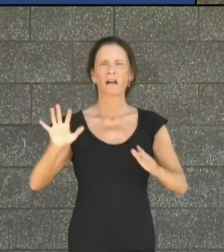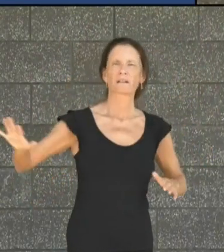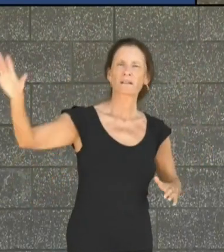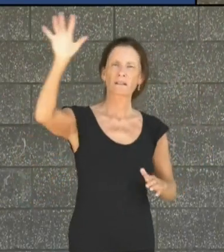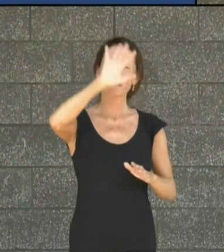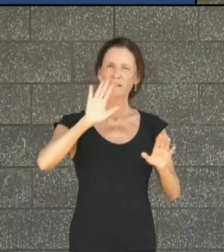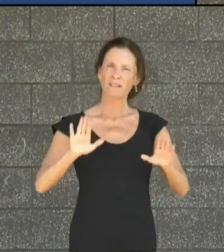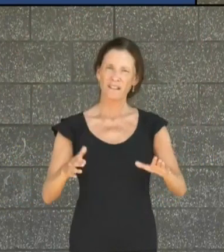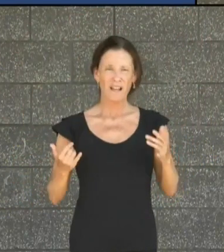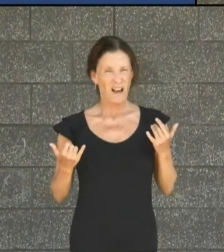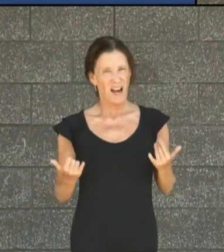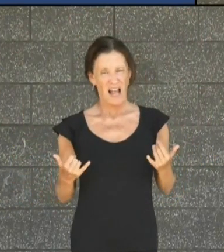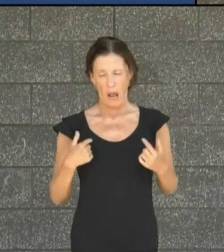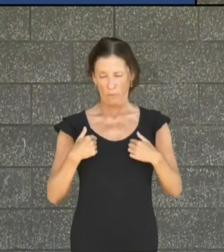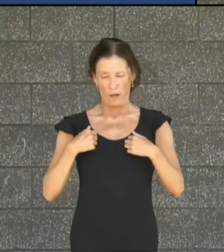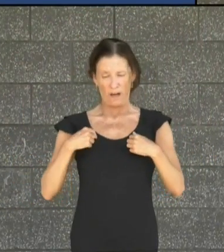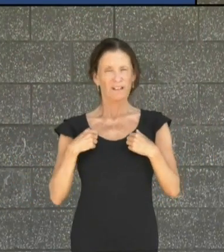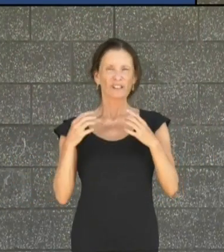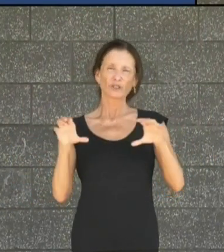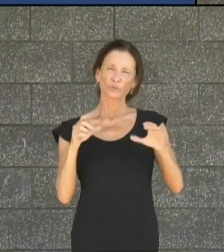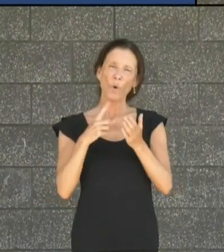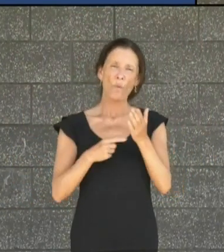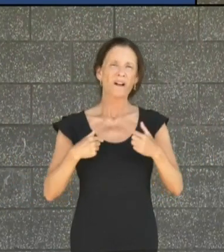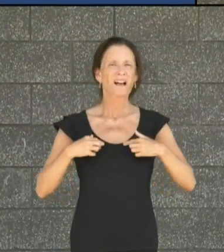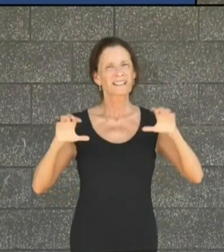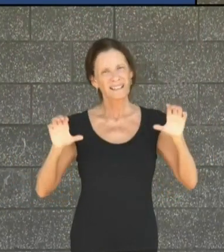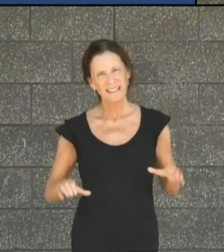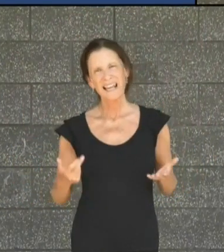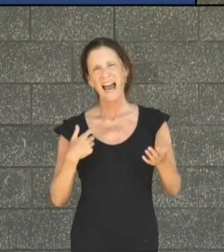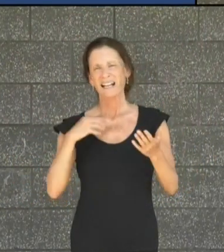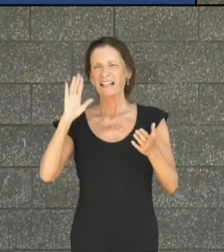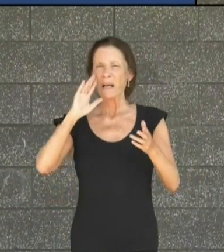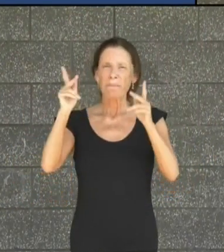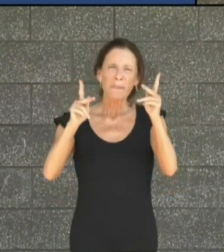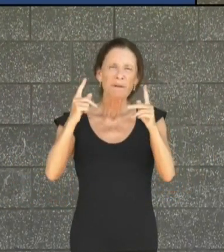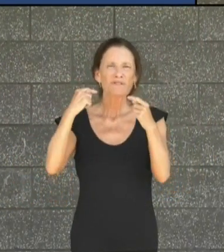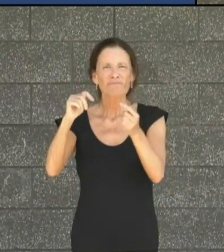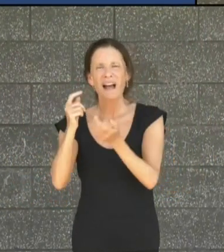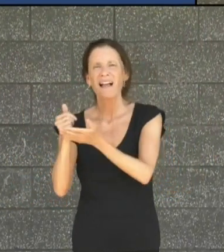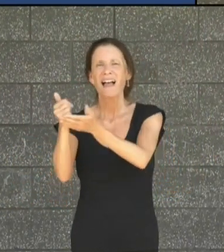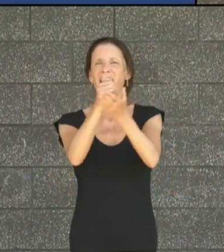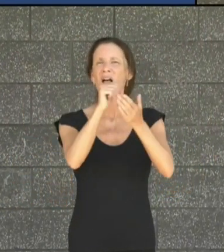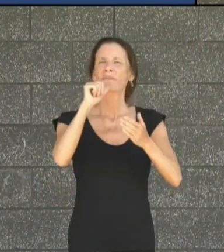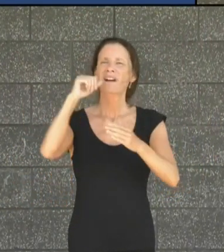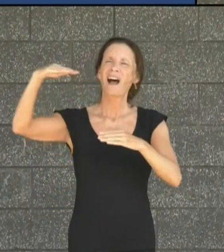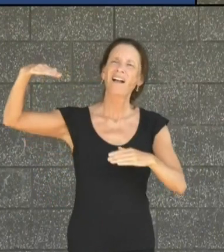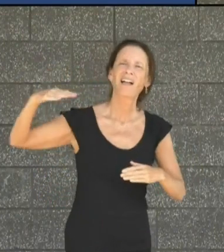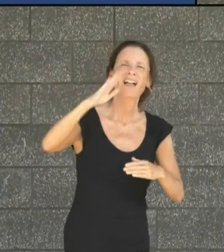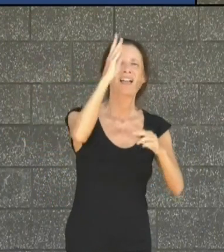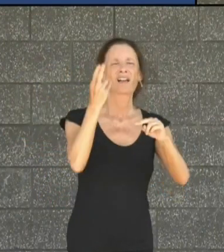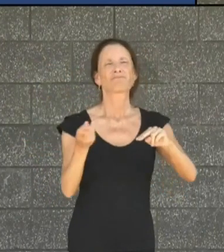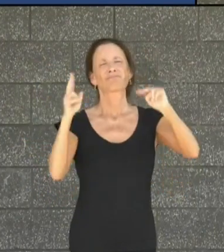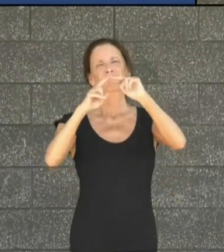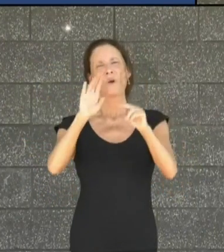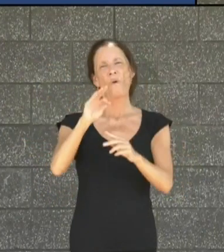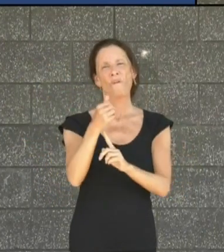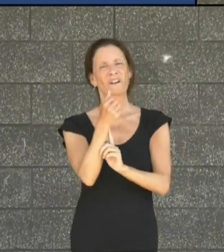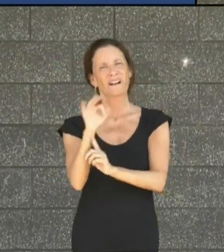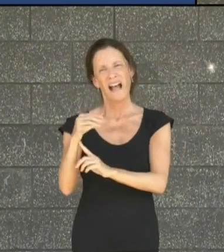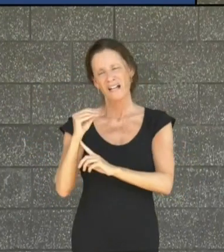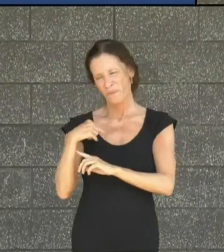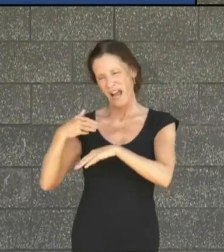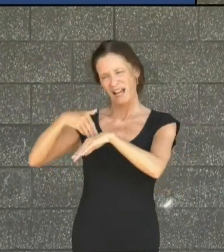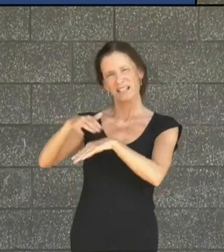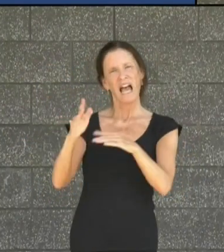it can to keep increasing the number of people who are going to be contact tracers, trained to do contact tracing so that when we see an